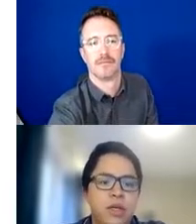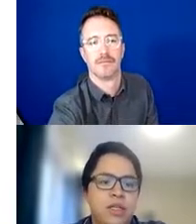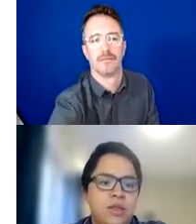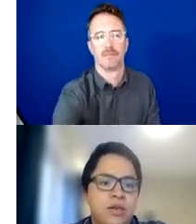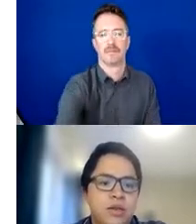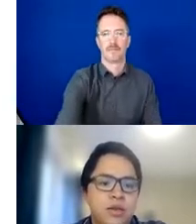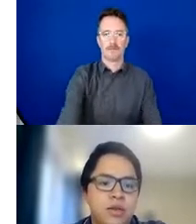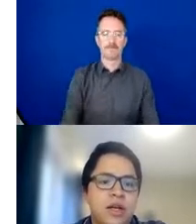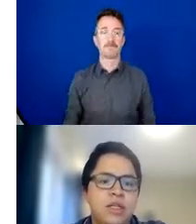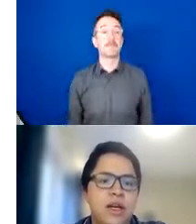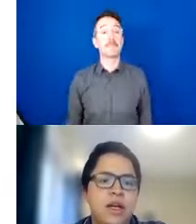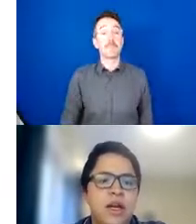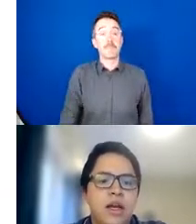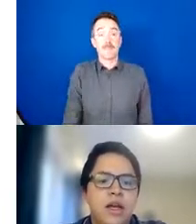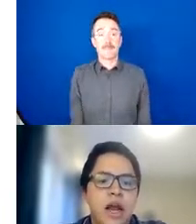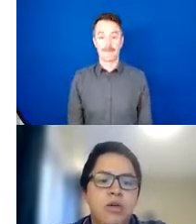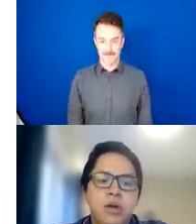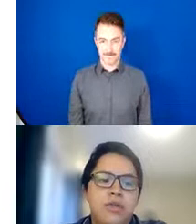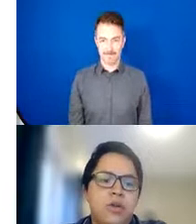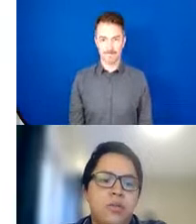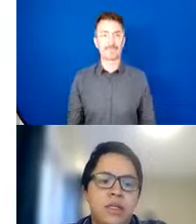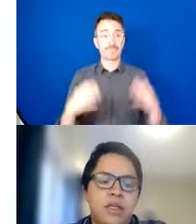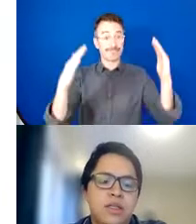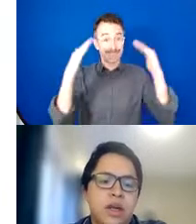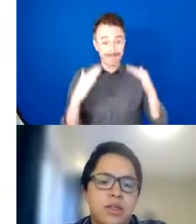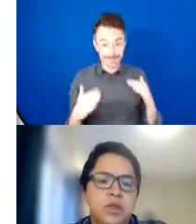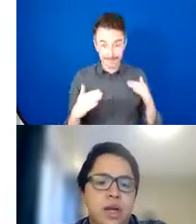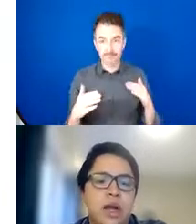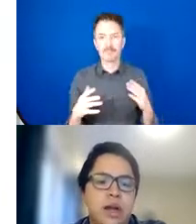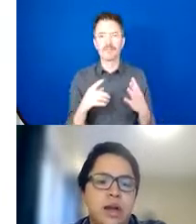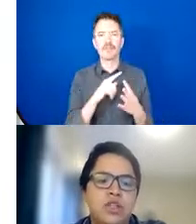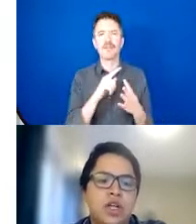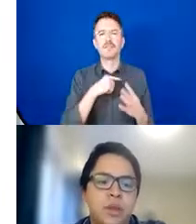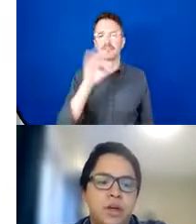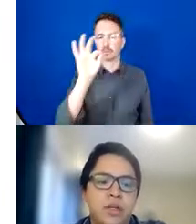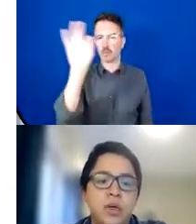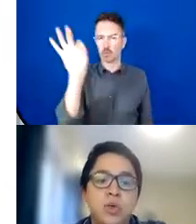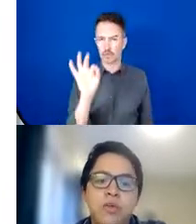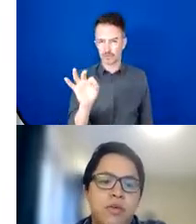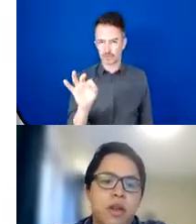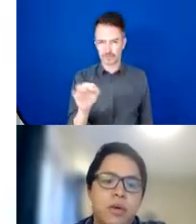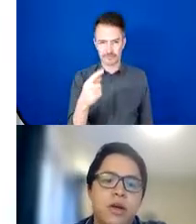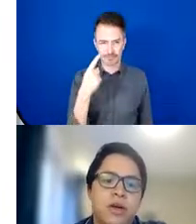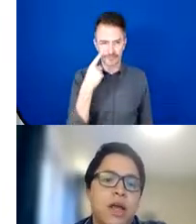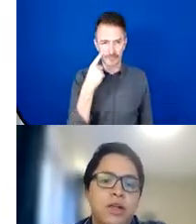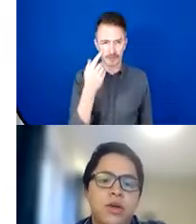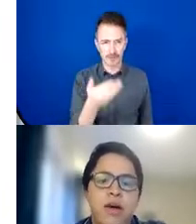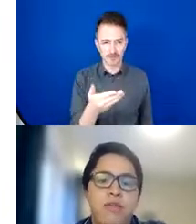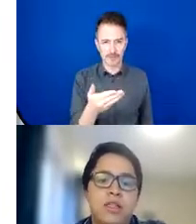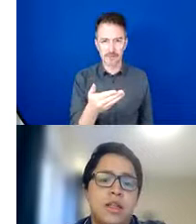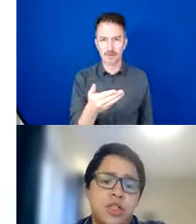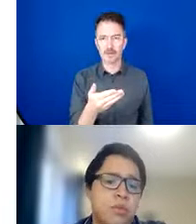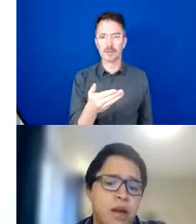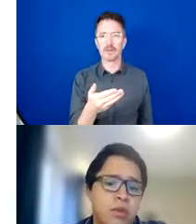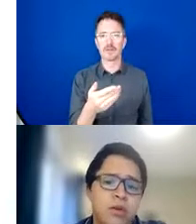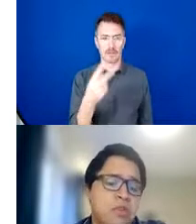you could please go to the next slide. Now, if you could please look at the screen again and share with us, who of the following are you likely to have